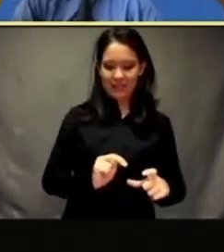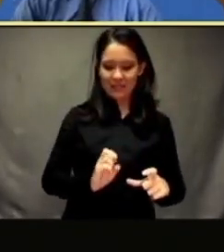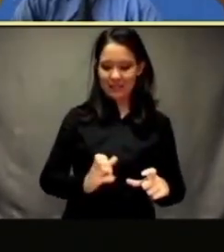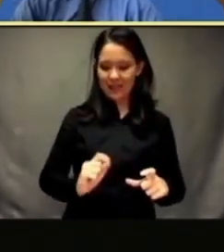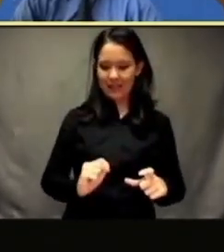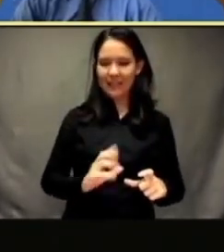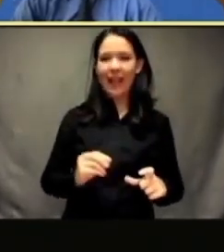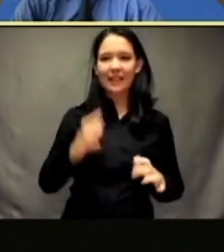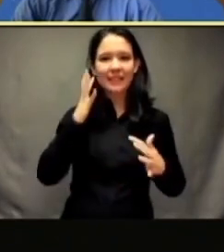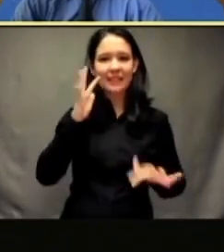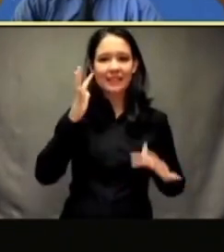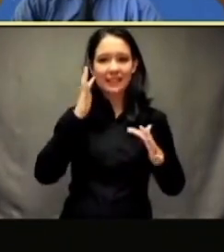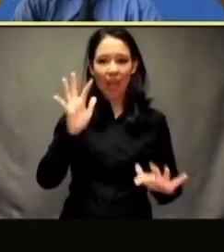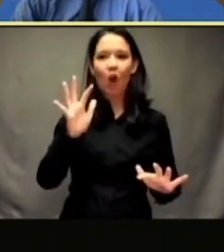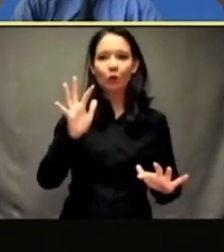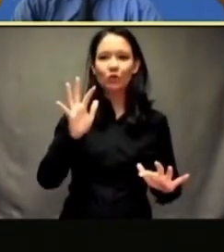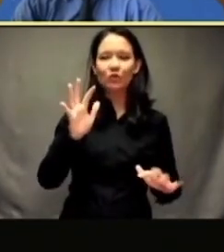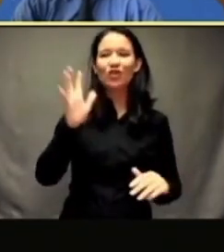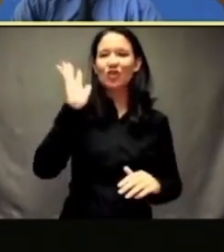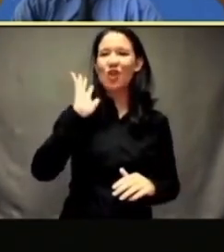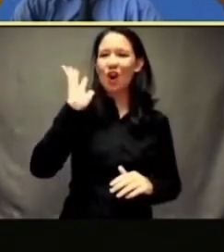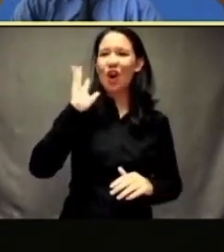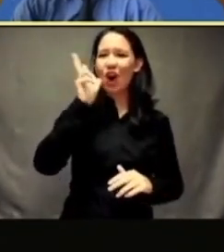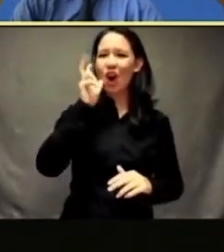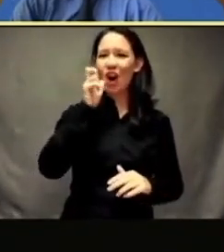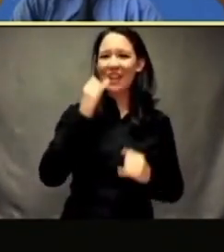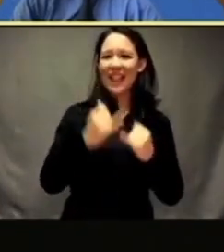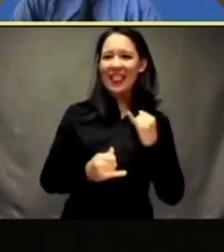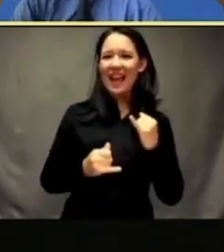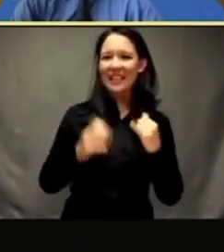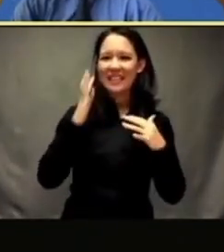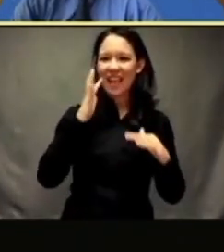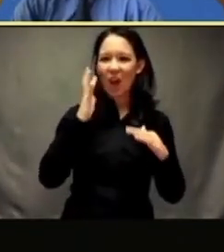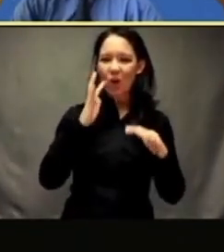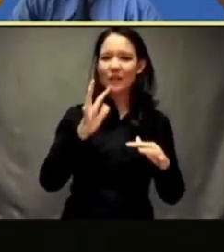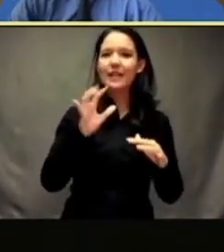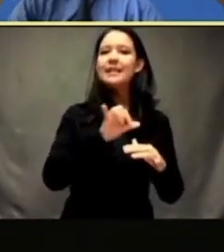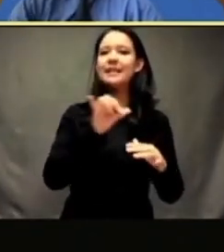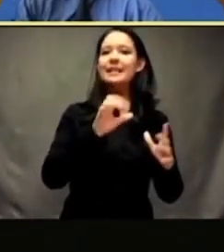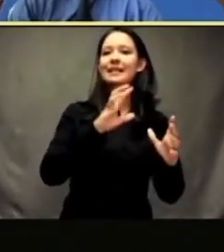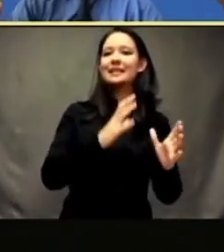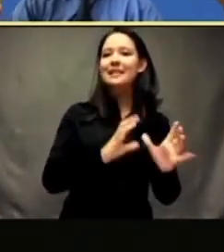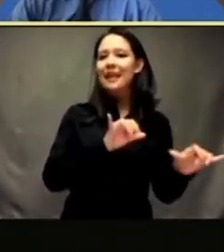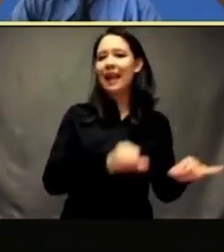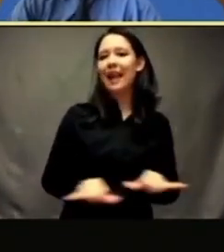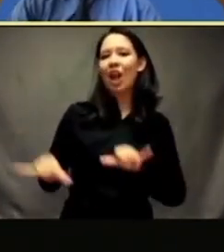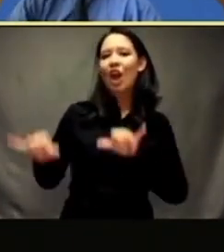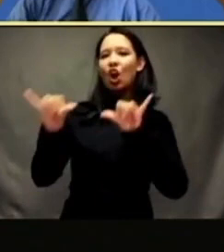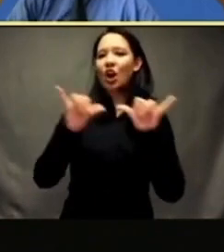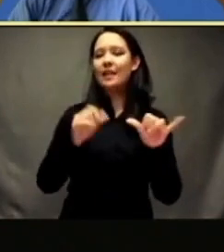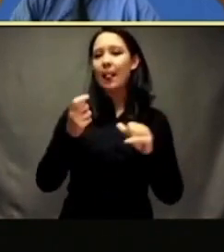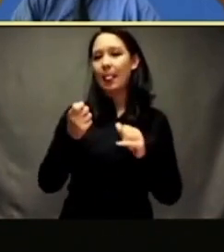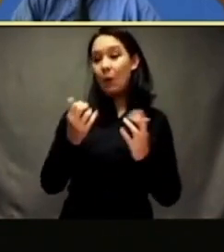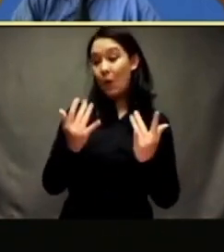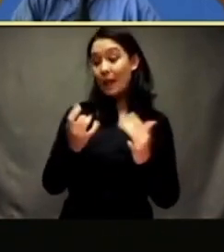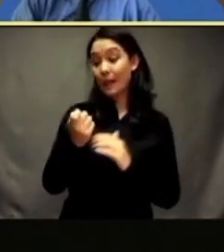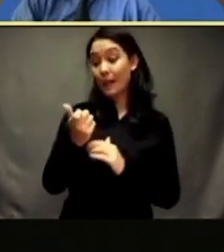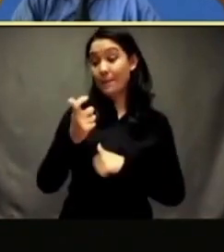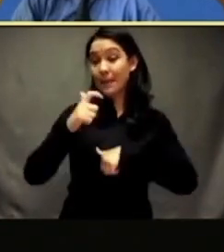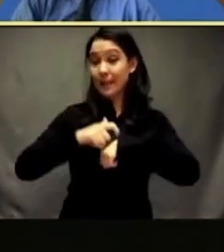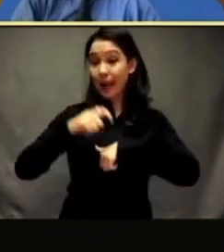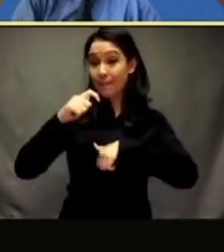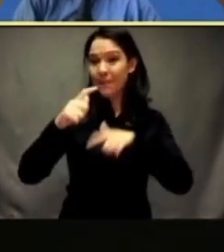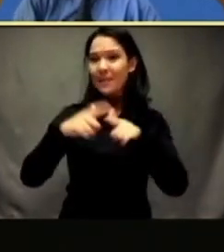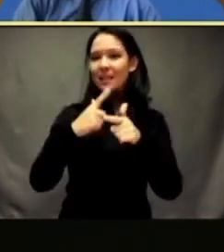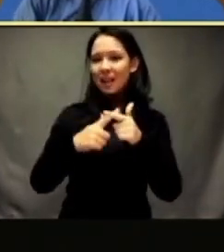sound. And that's the one that you heard the last sound as it happened. And this one just carries it over and then it waits a little bit of time. And you're going to see that it's going to